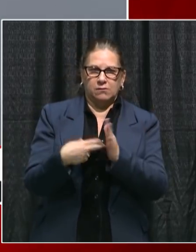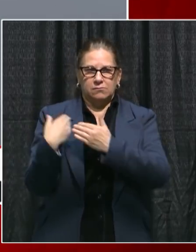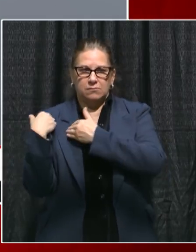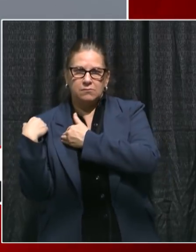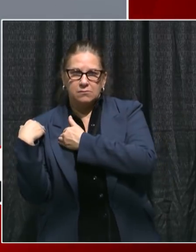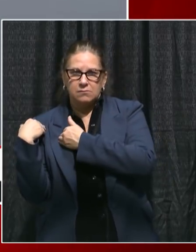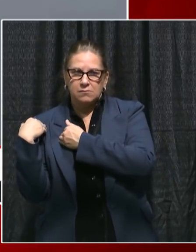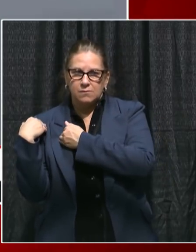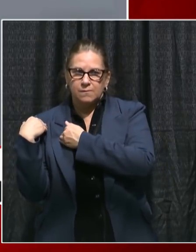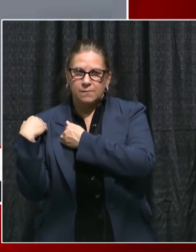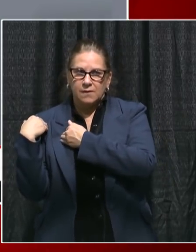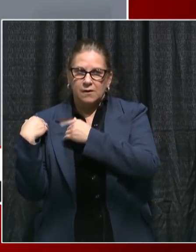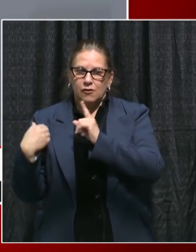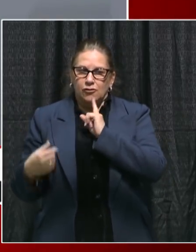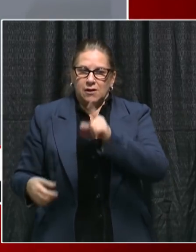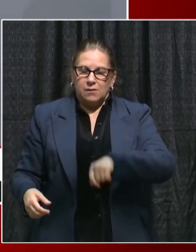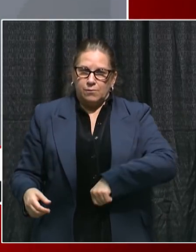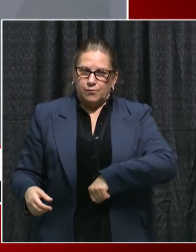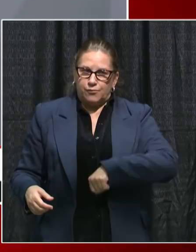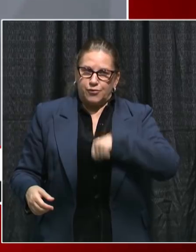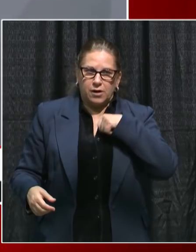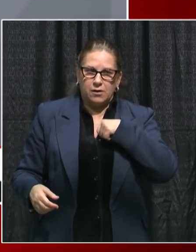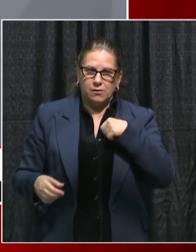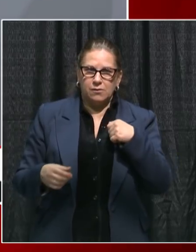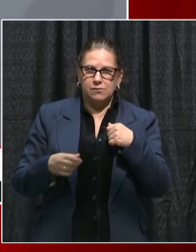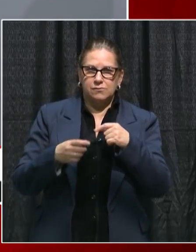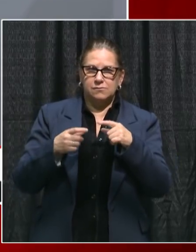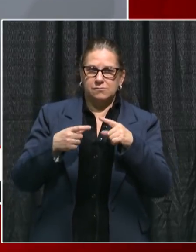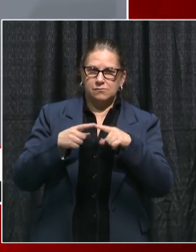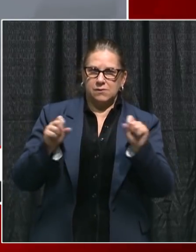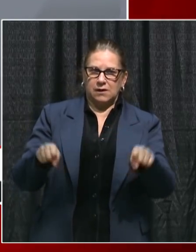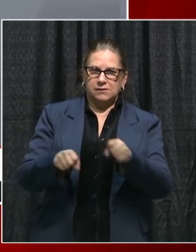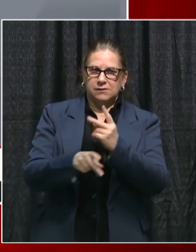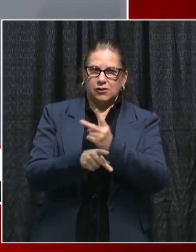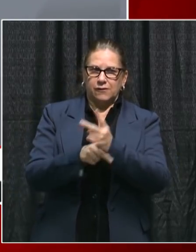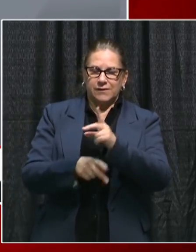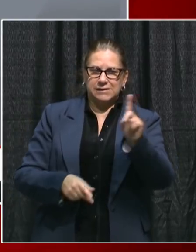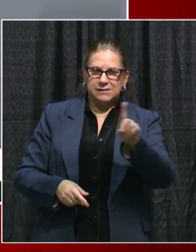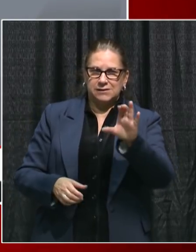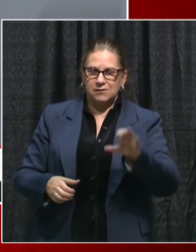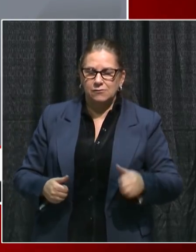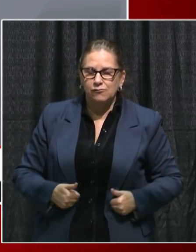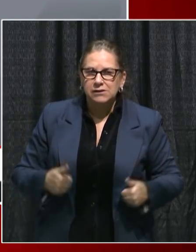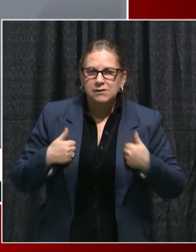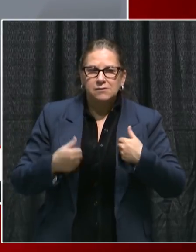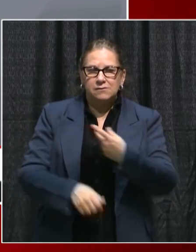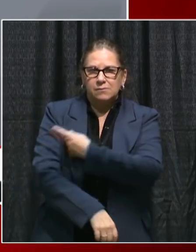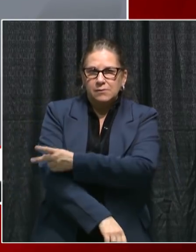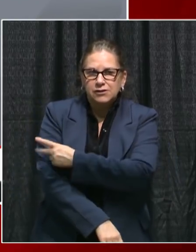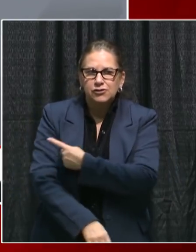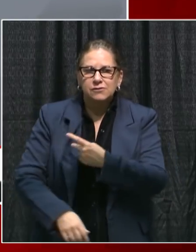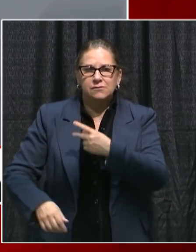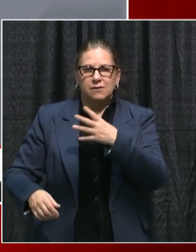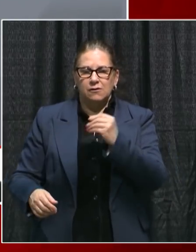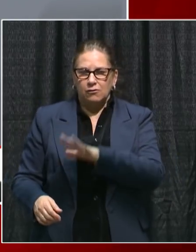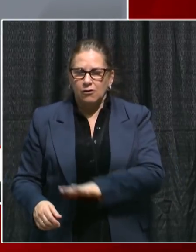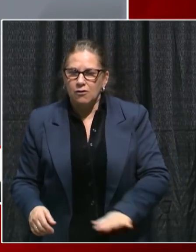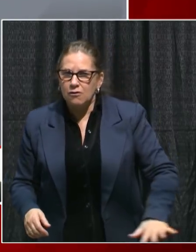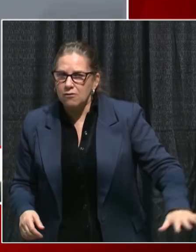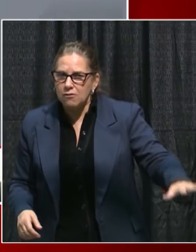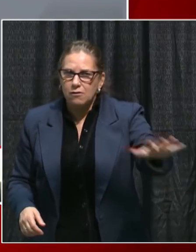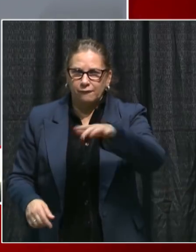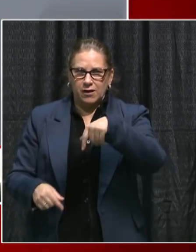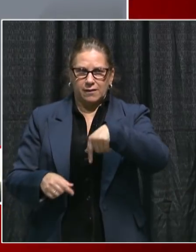district residents and patients from communities all across our regions. And when the time came to extend surge planning